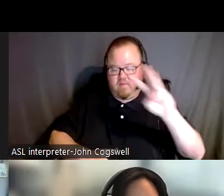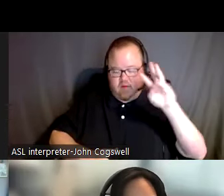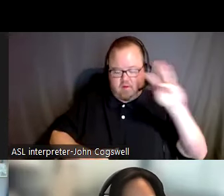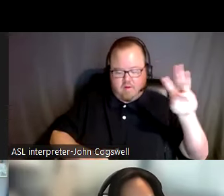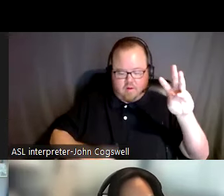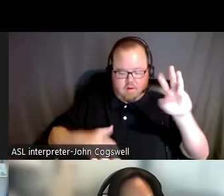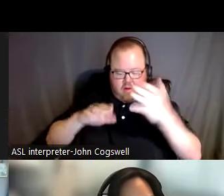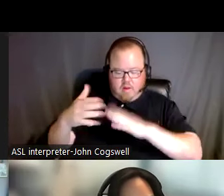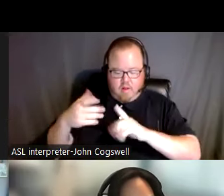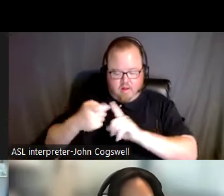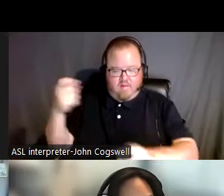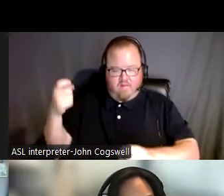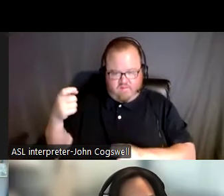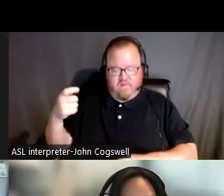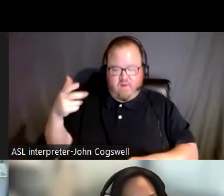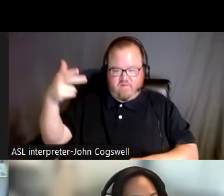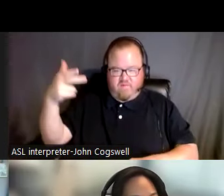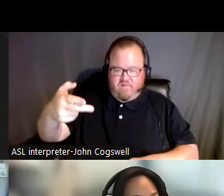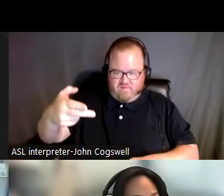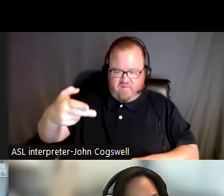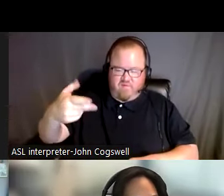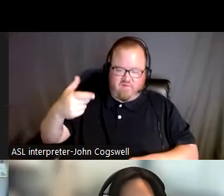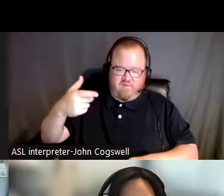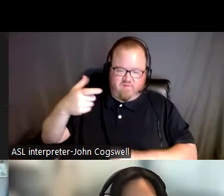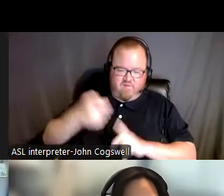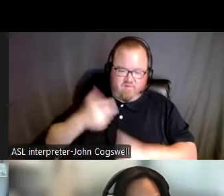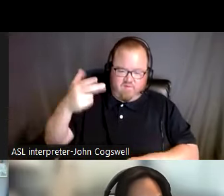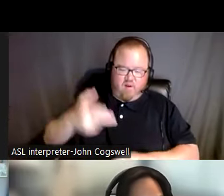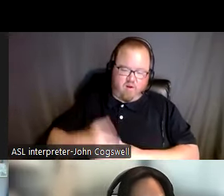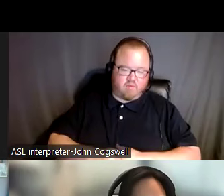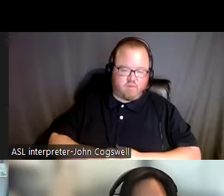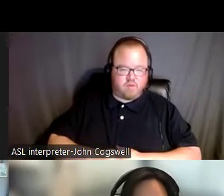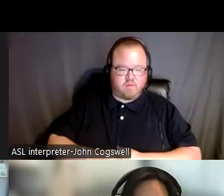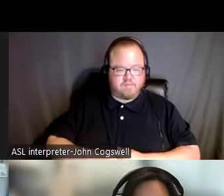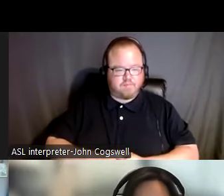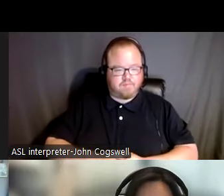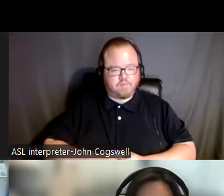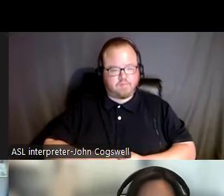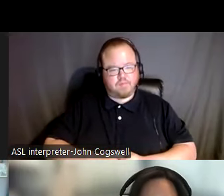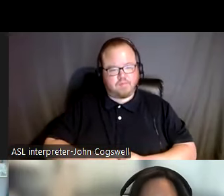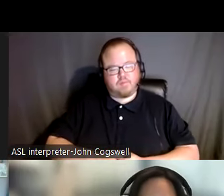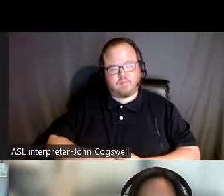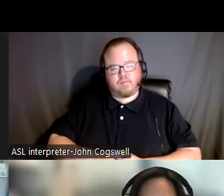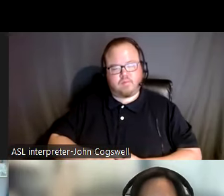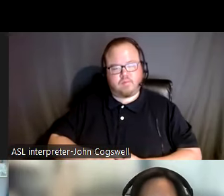deaths, or 42%, is strictly by firearms.